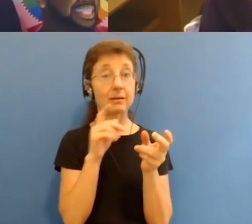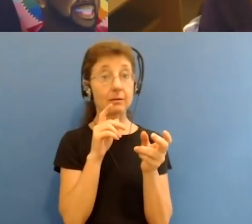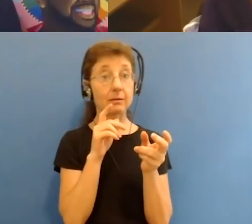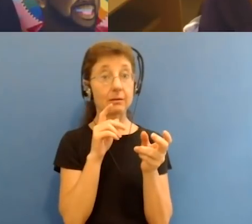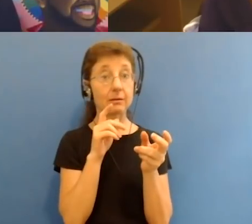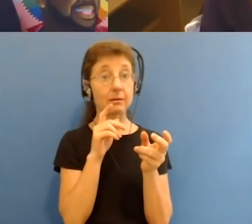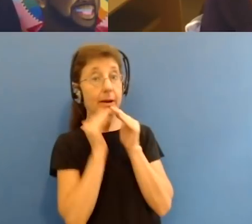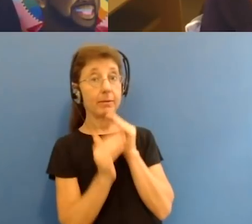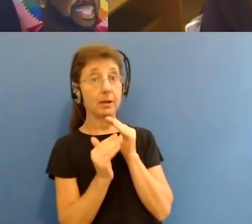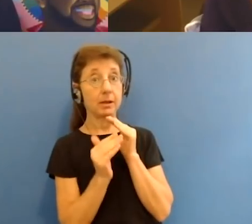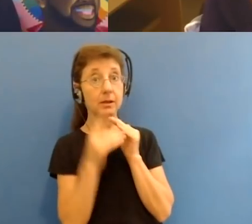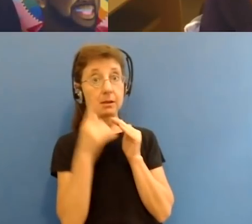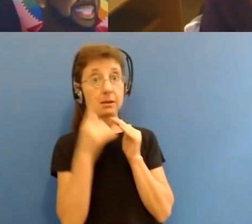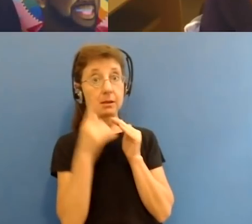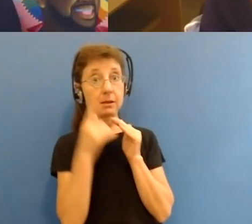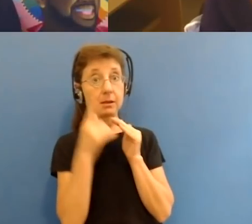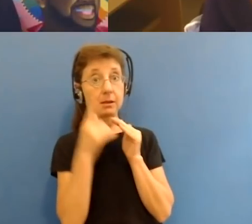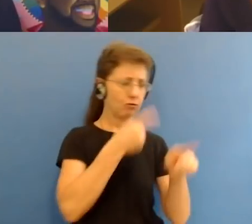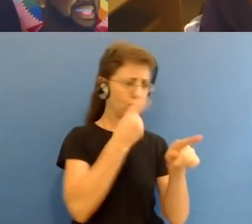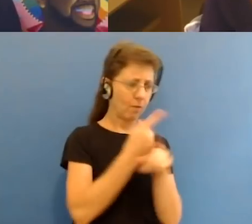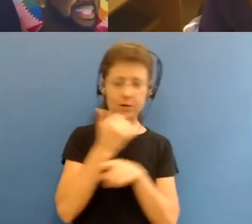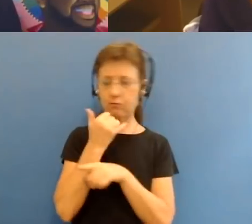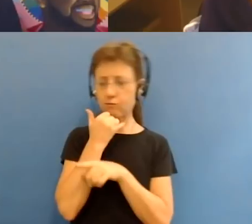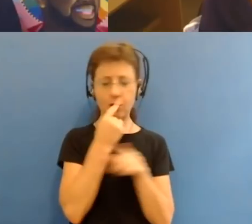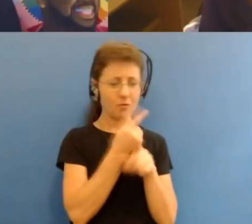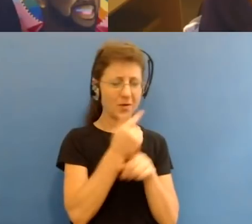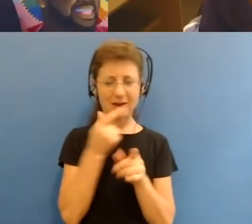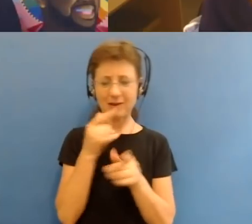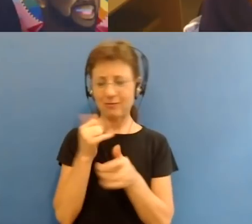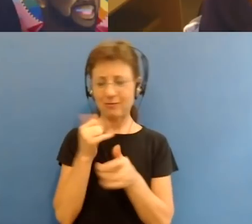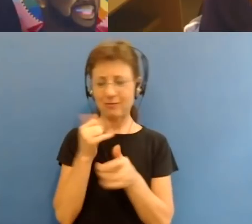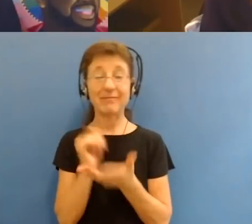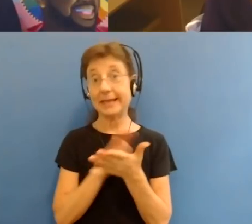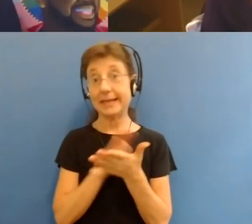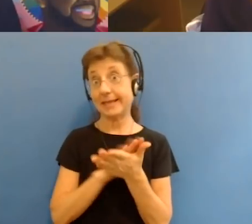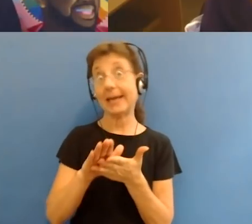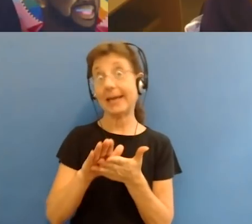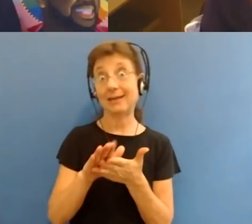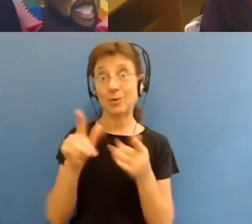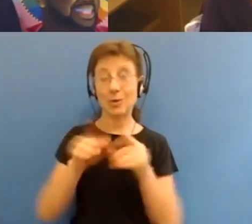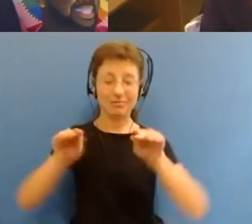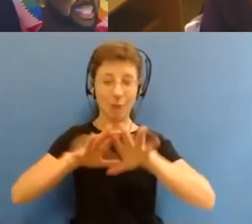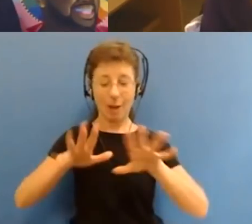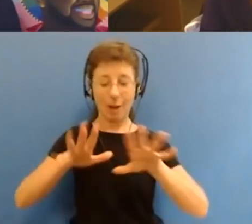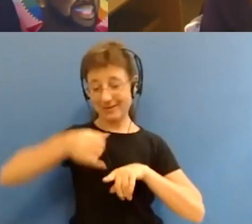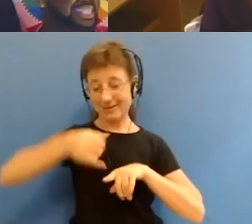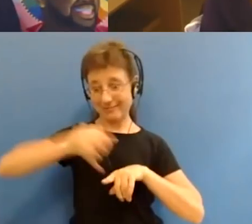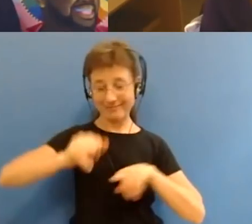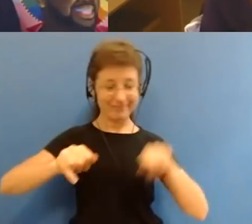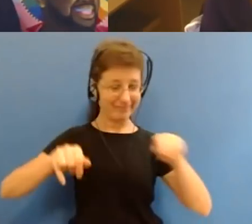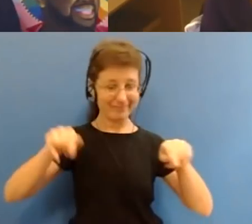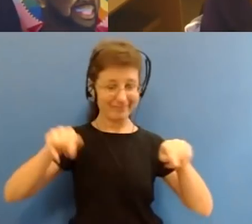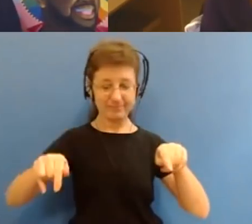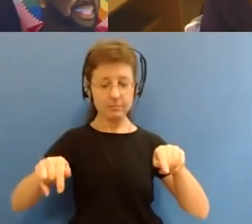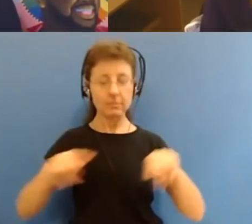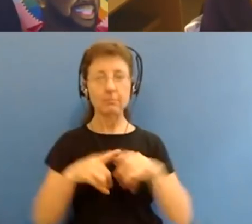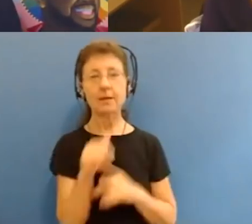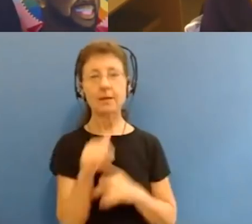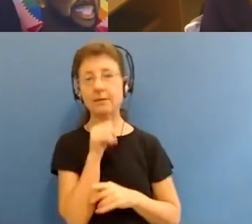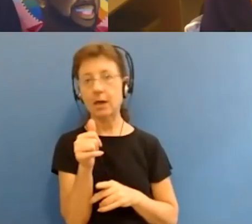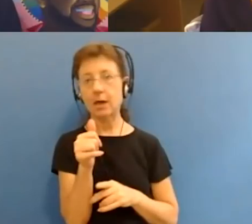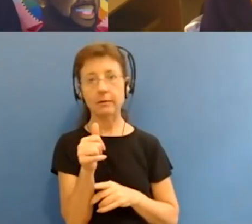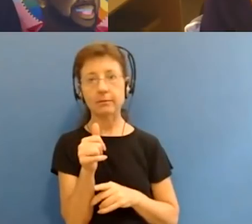the right wrong thing is so nice when it's sharp and distinct, but it isn't. Yeah.